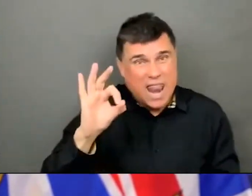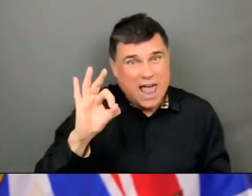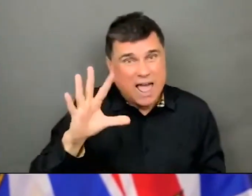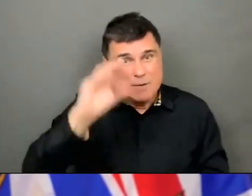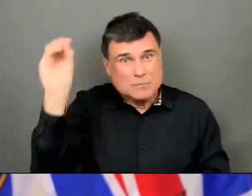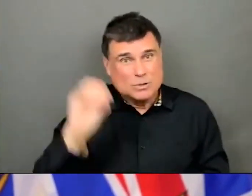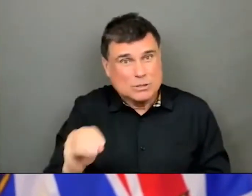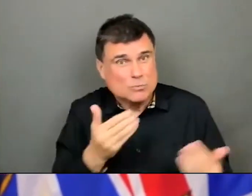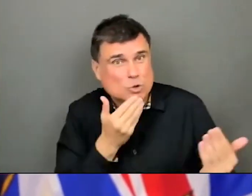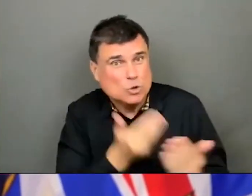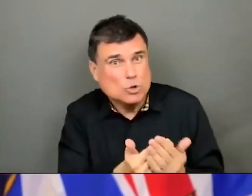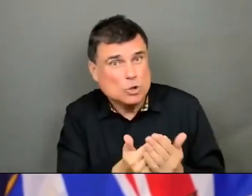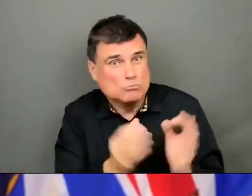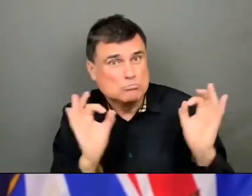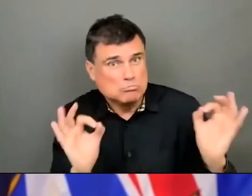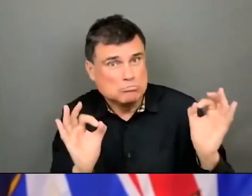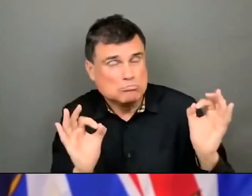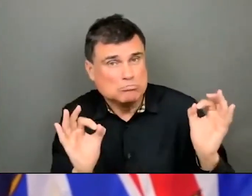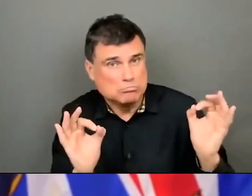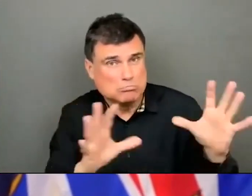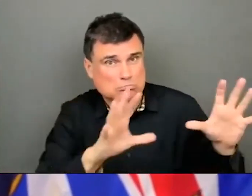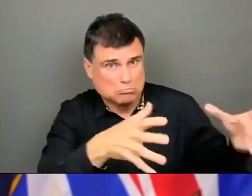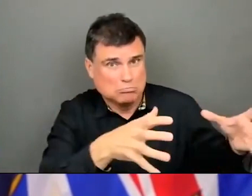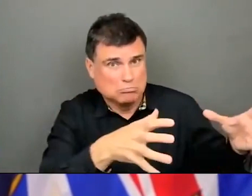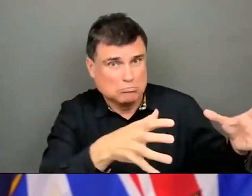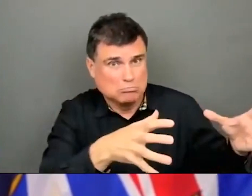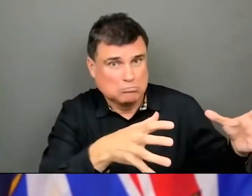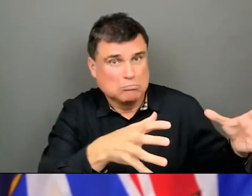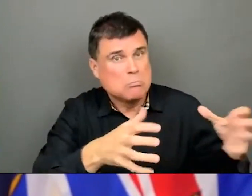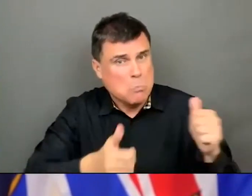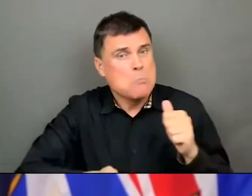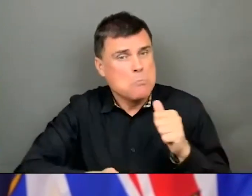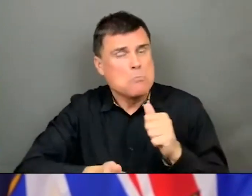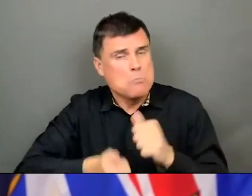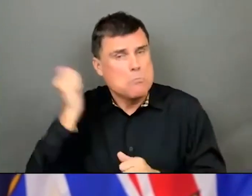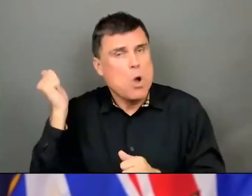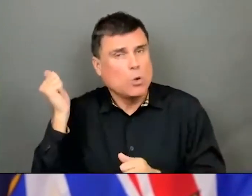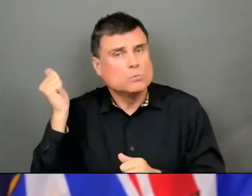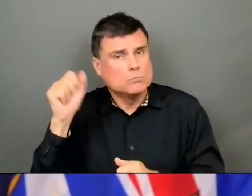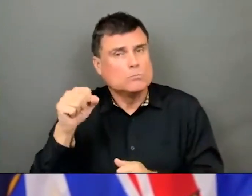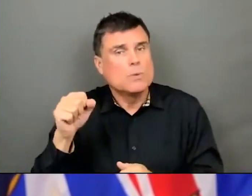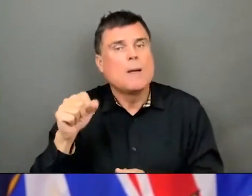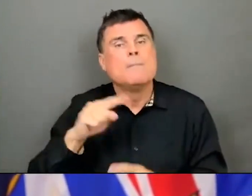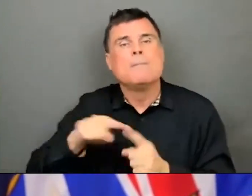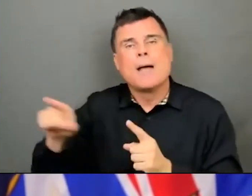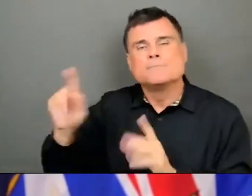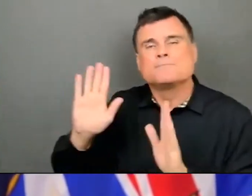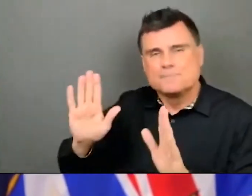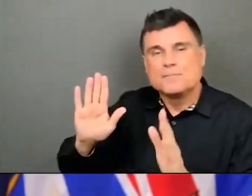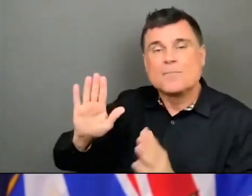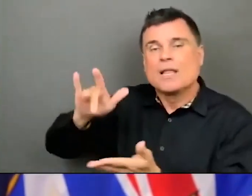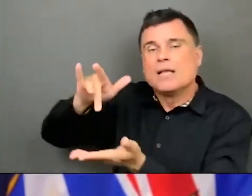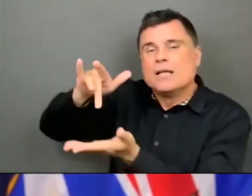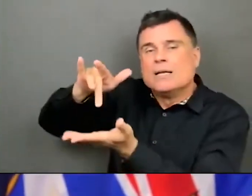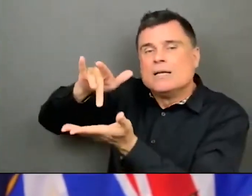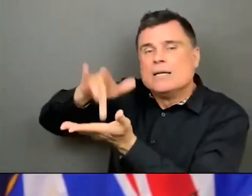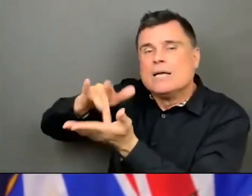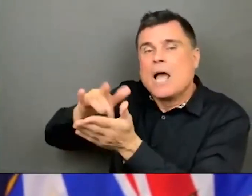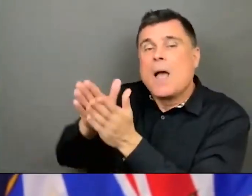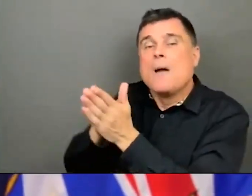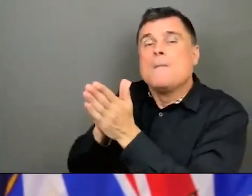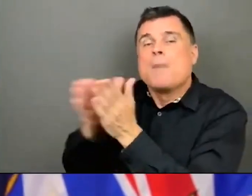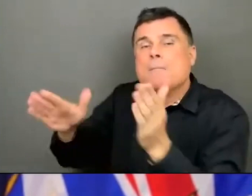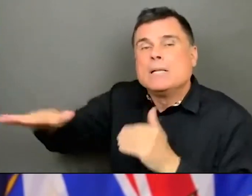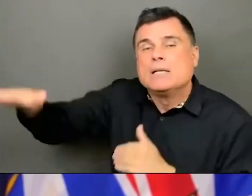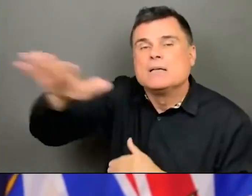mid 80% now, got their dose 1 immunization against COVID-19 in the Interior Health Authority. And we've seen the actions that many interior